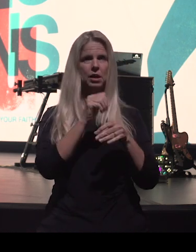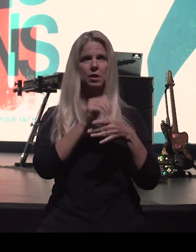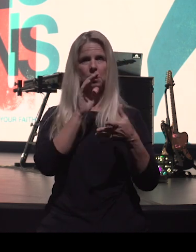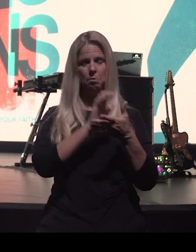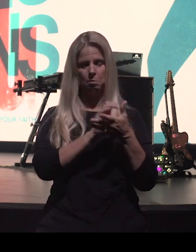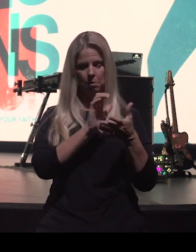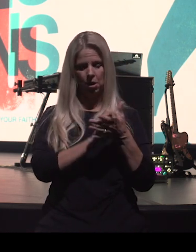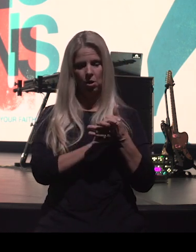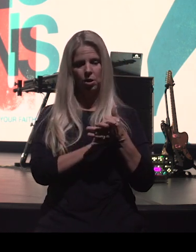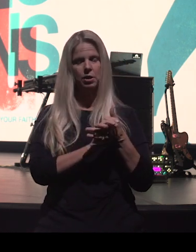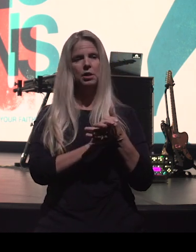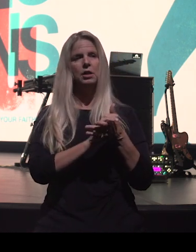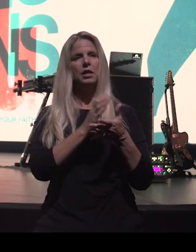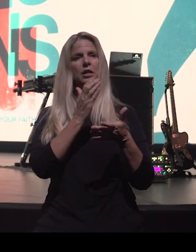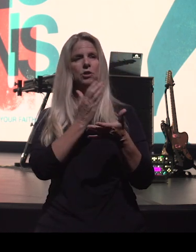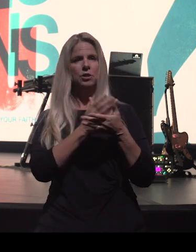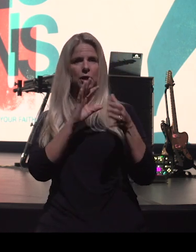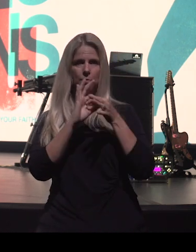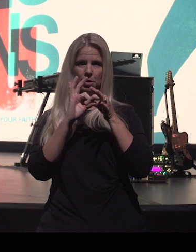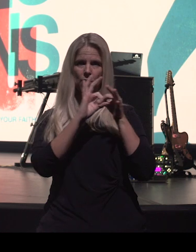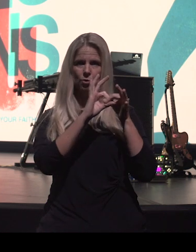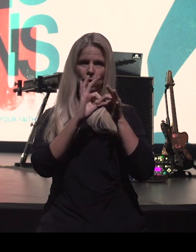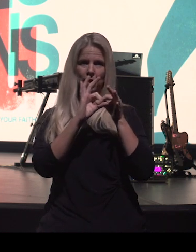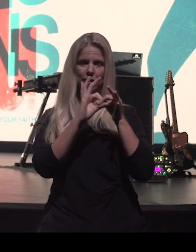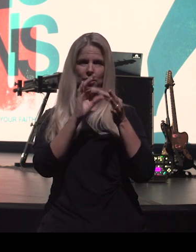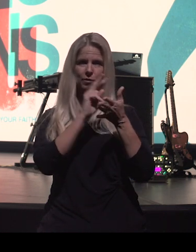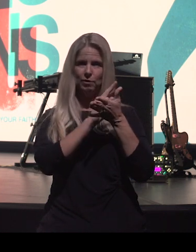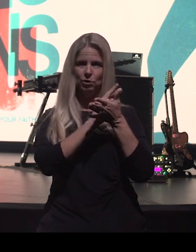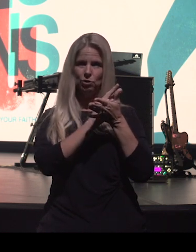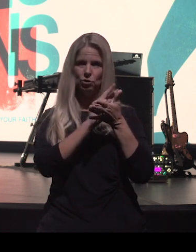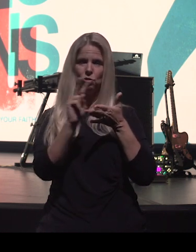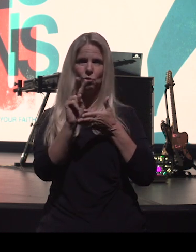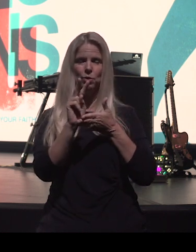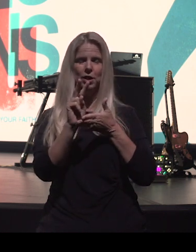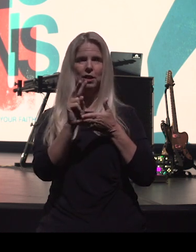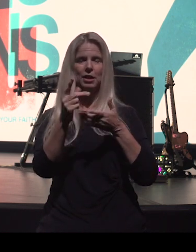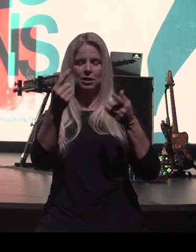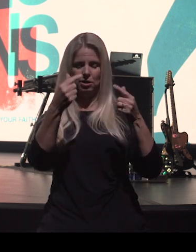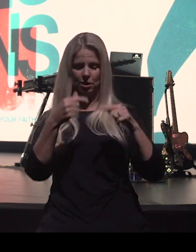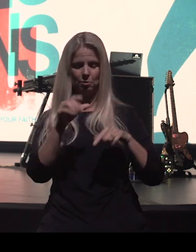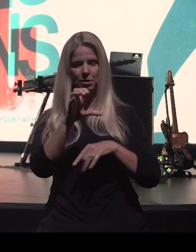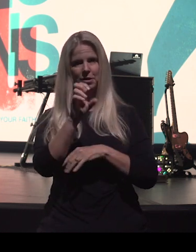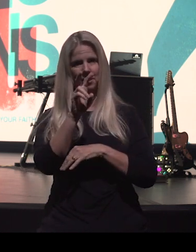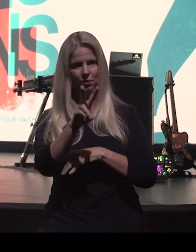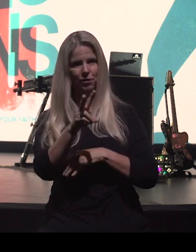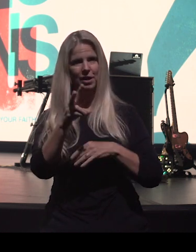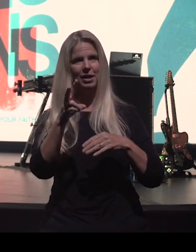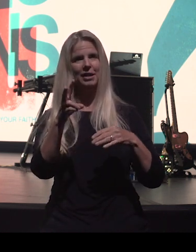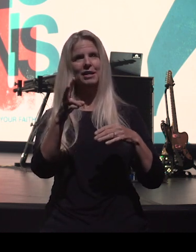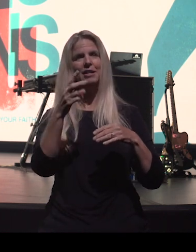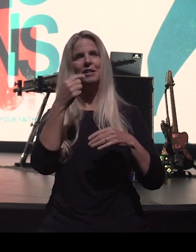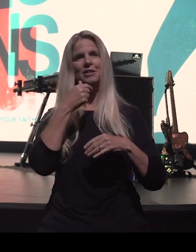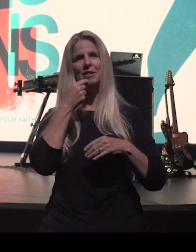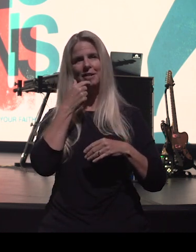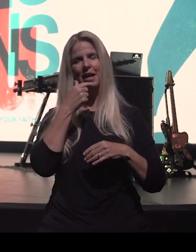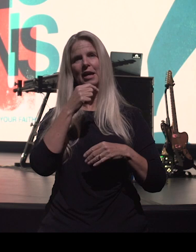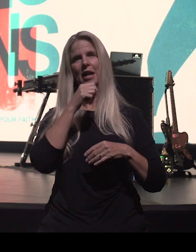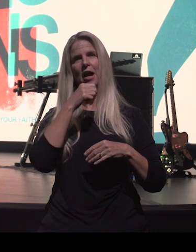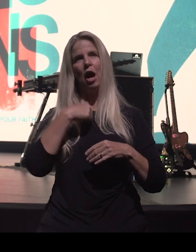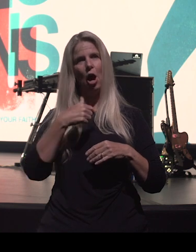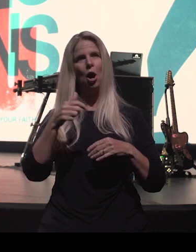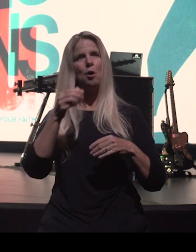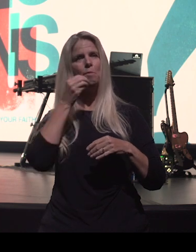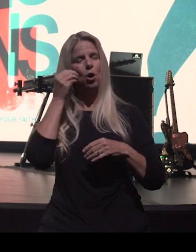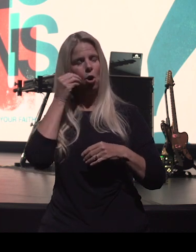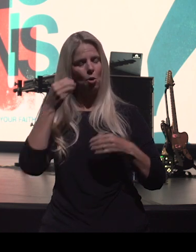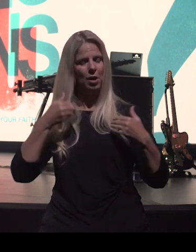had only been coming to CCV for 2 weeks. She came on Easter, and she said, "It was my chance to come home, to have a fresh start." CCV, God is on the